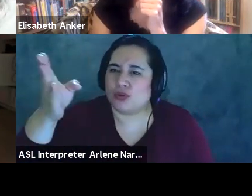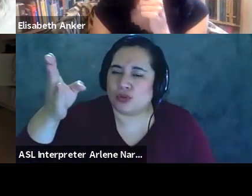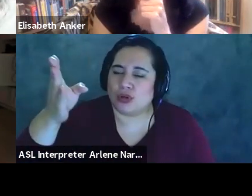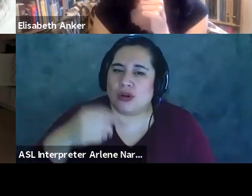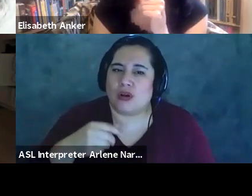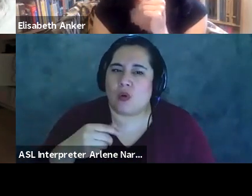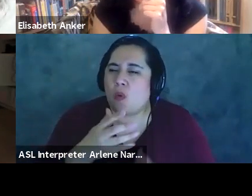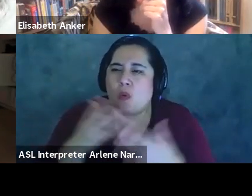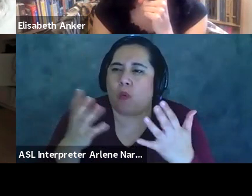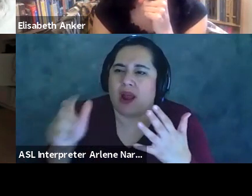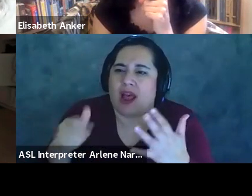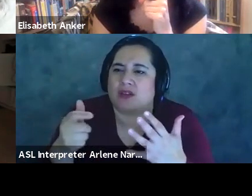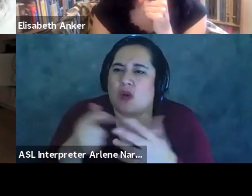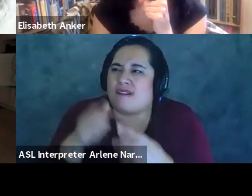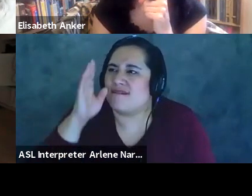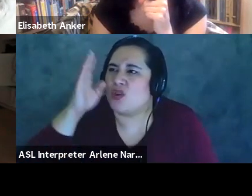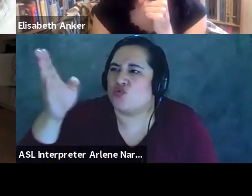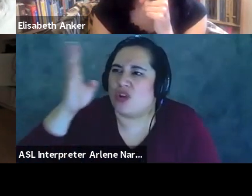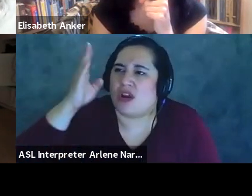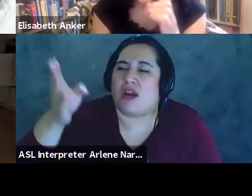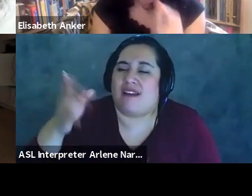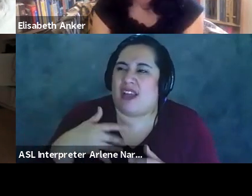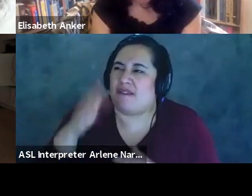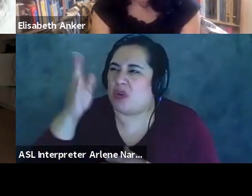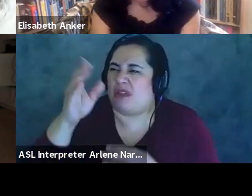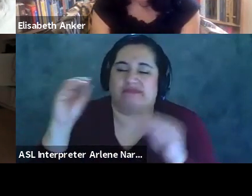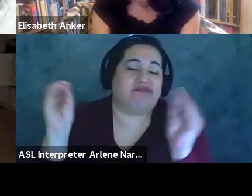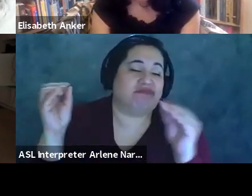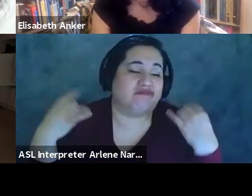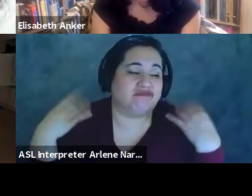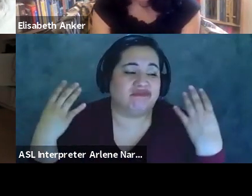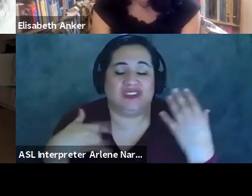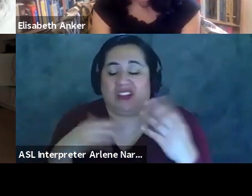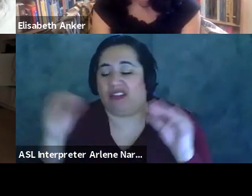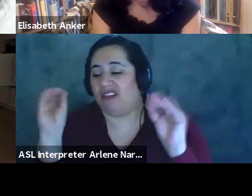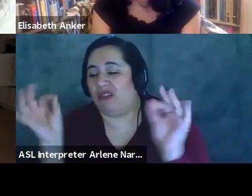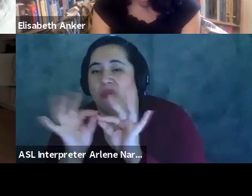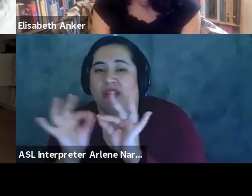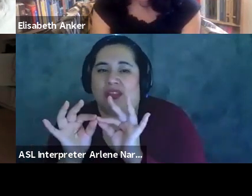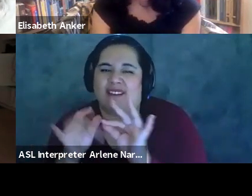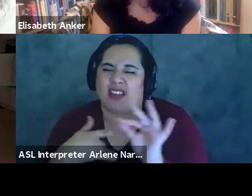of what I've elsewhere called futureless futures sort of becomes, I think, quite pressing. Right?